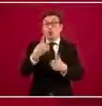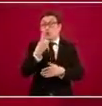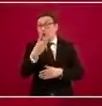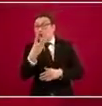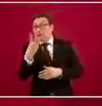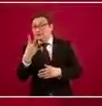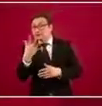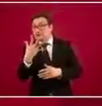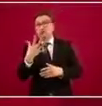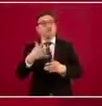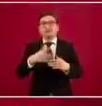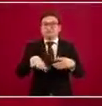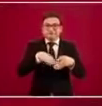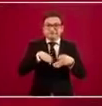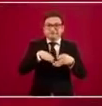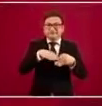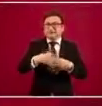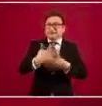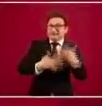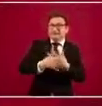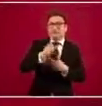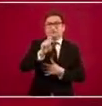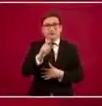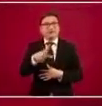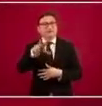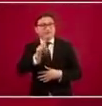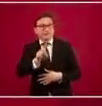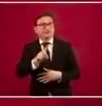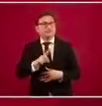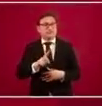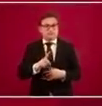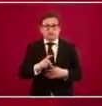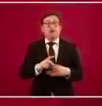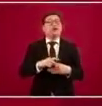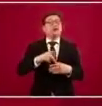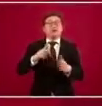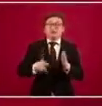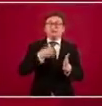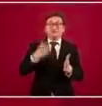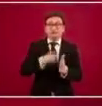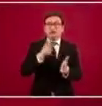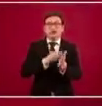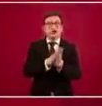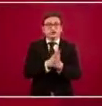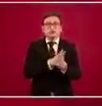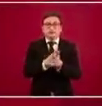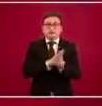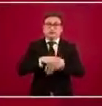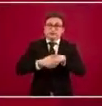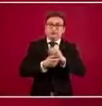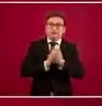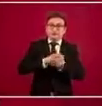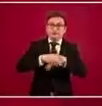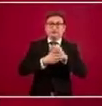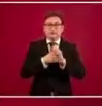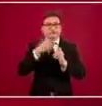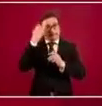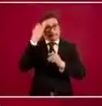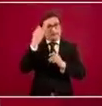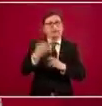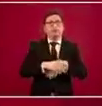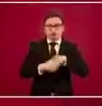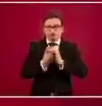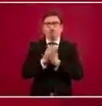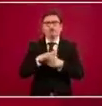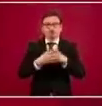not once, twice, or 5. It's 15, 20, 30 times a day.